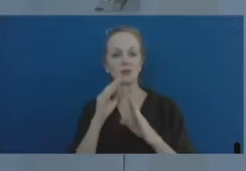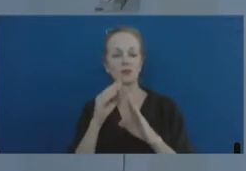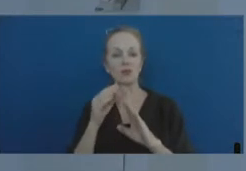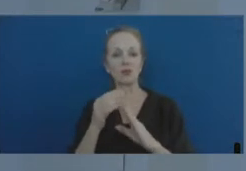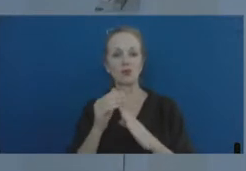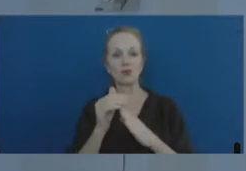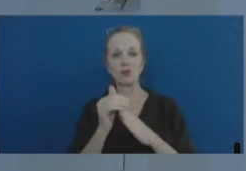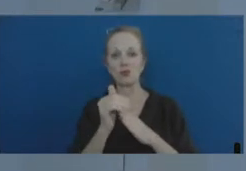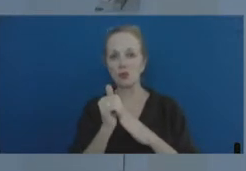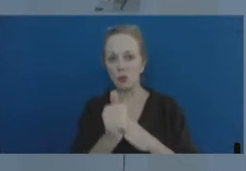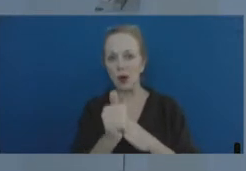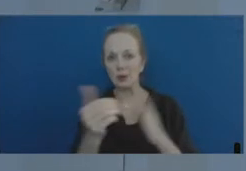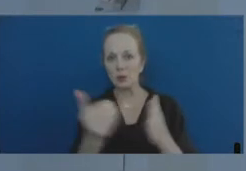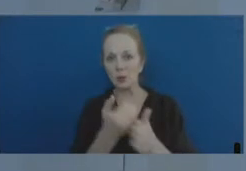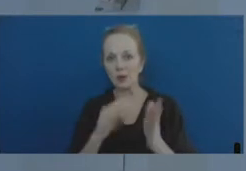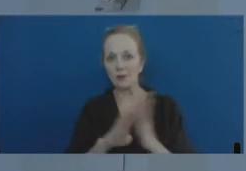also